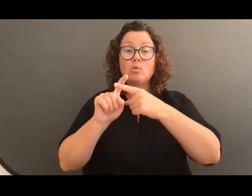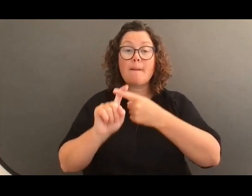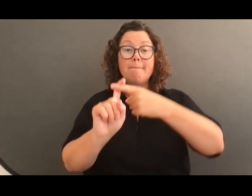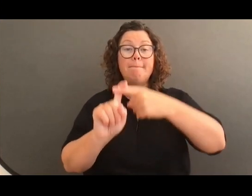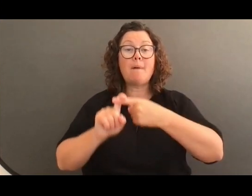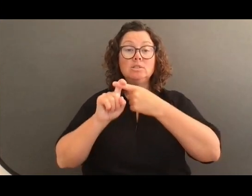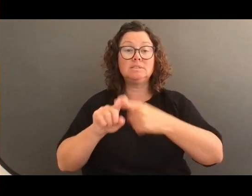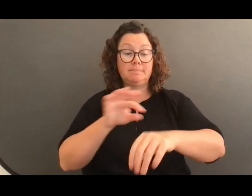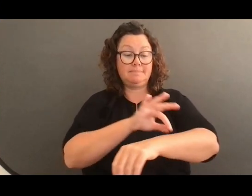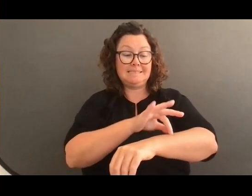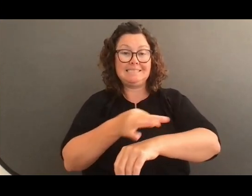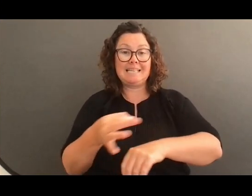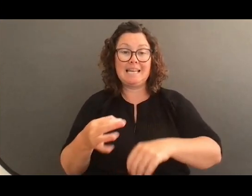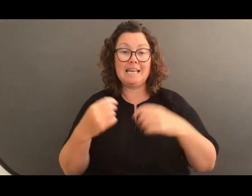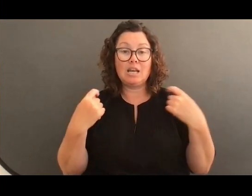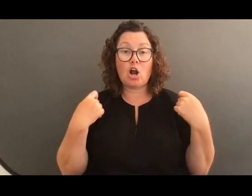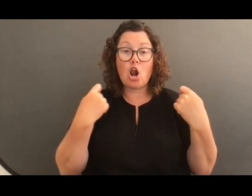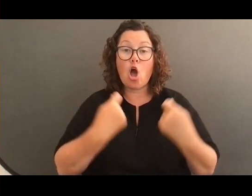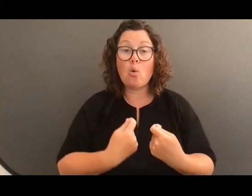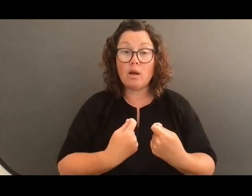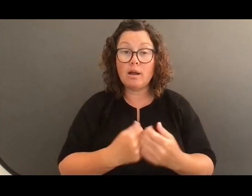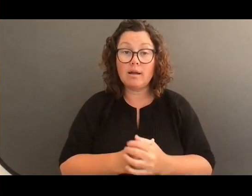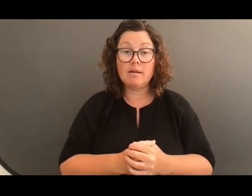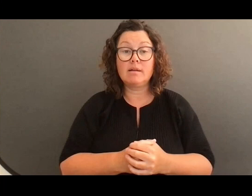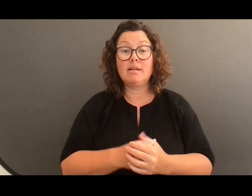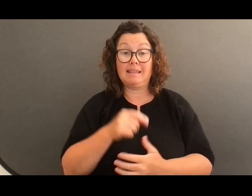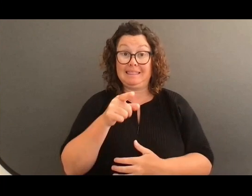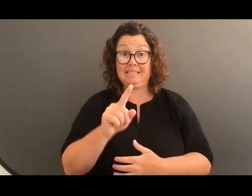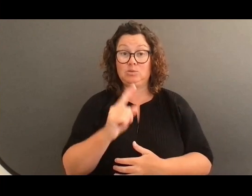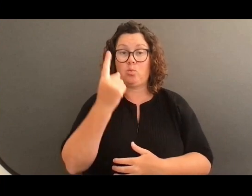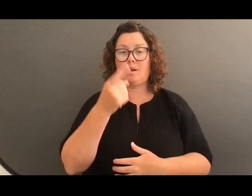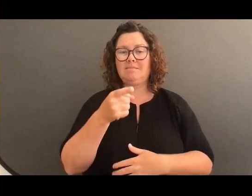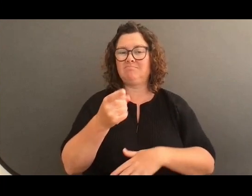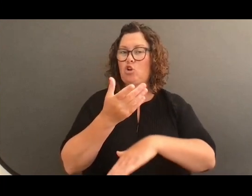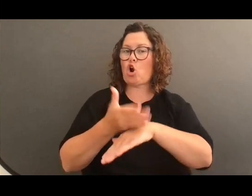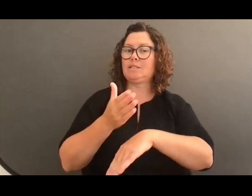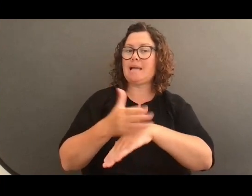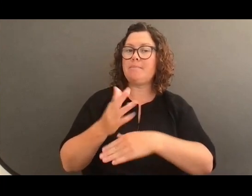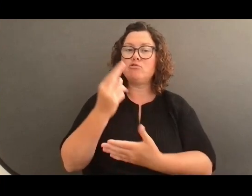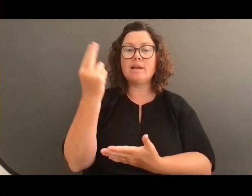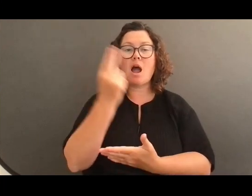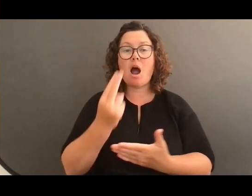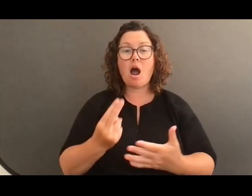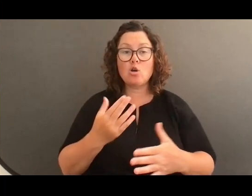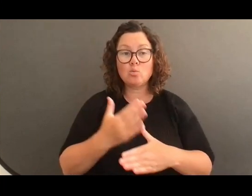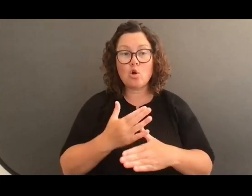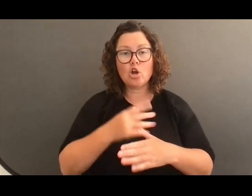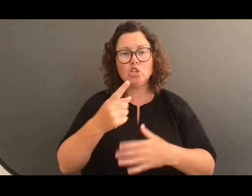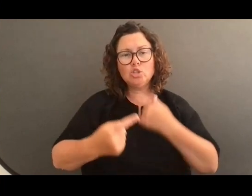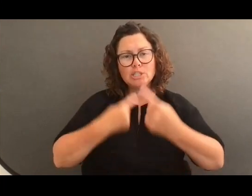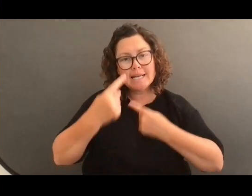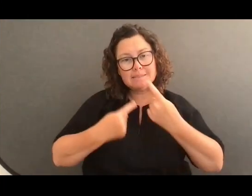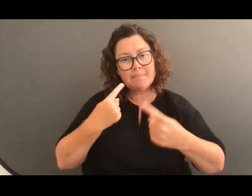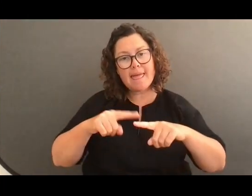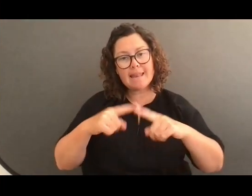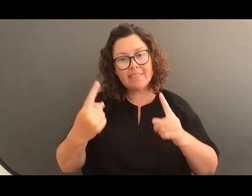but this is a contemporary artwork. Okay, she read through the cloak, read through those symbols, and again, the students picked up